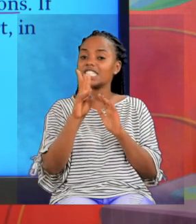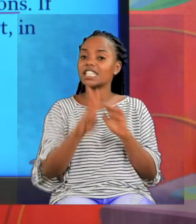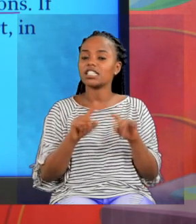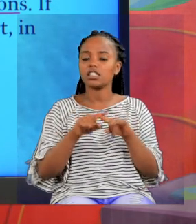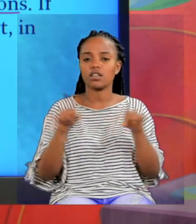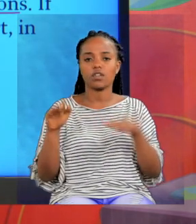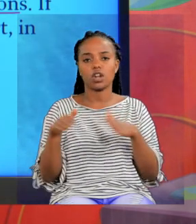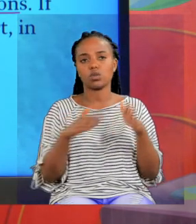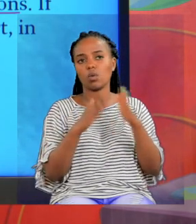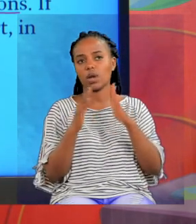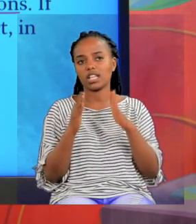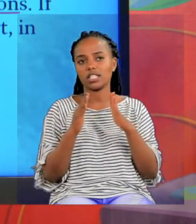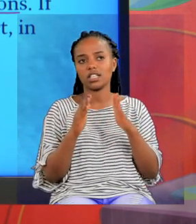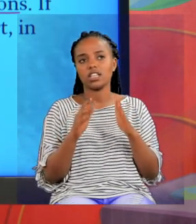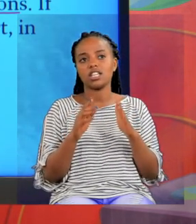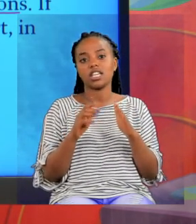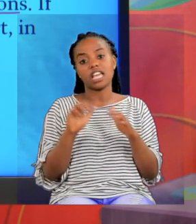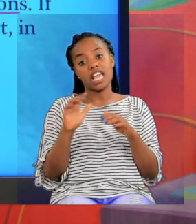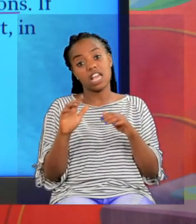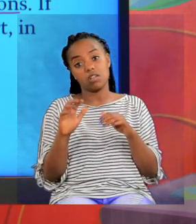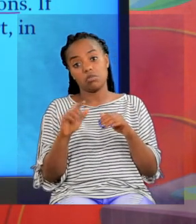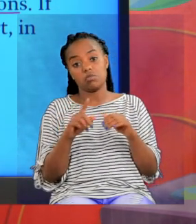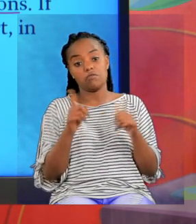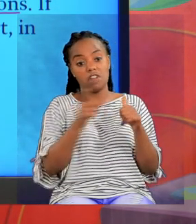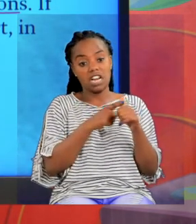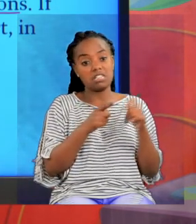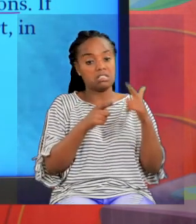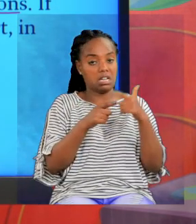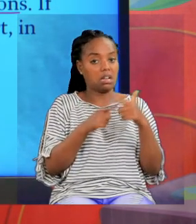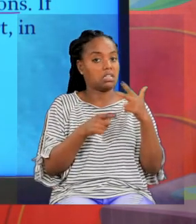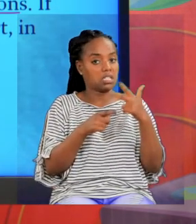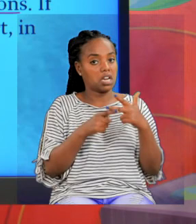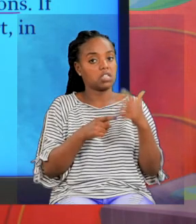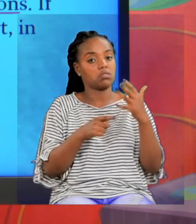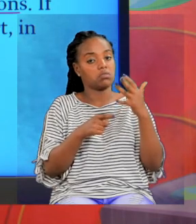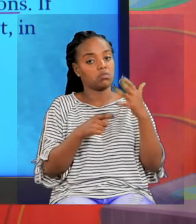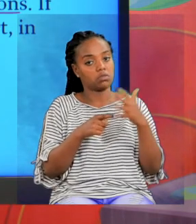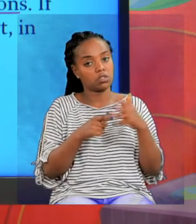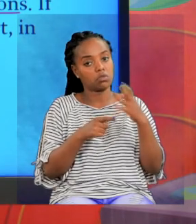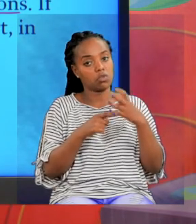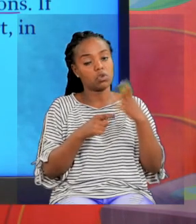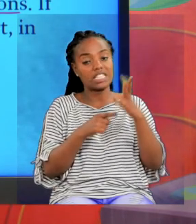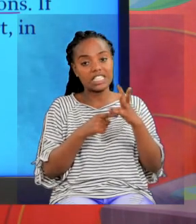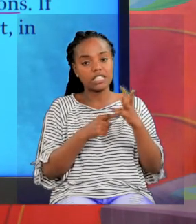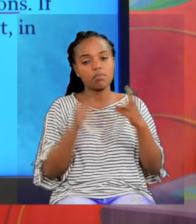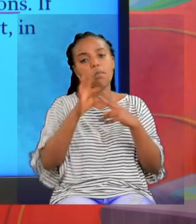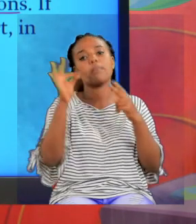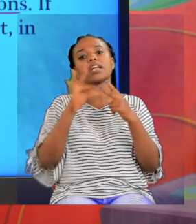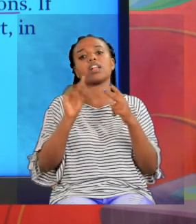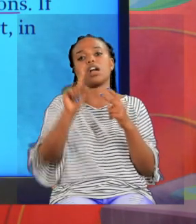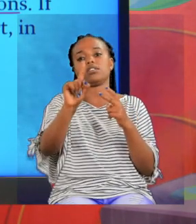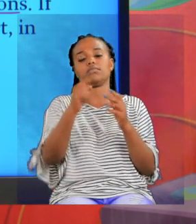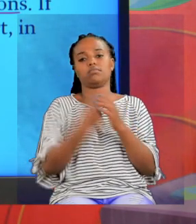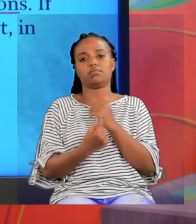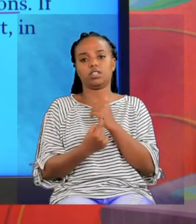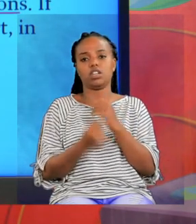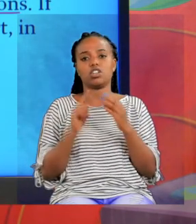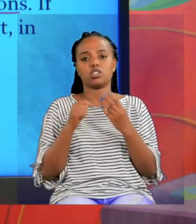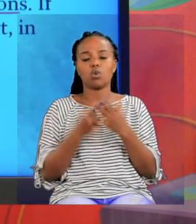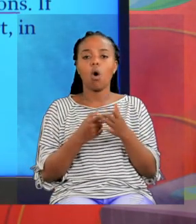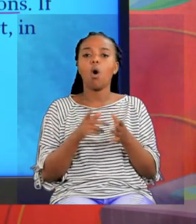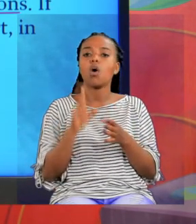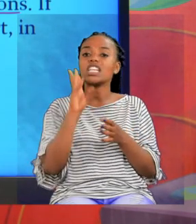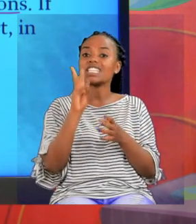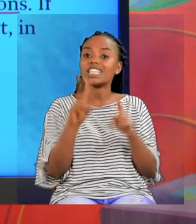different ways. Either he select the first question, second or third, or fifth, fourth, and sixth. Therefore, he has